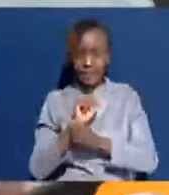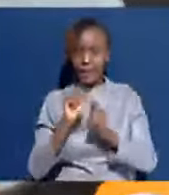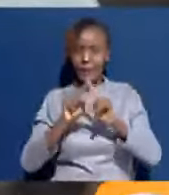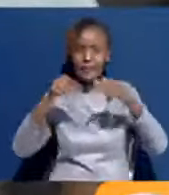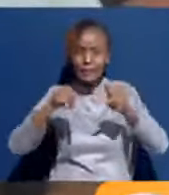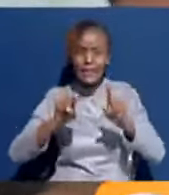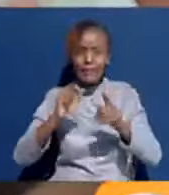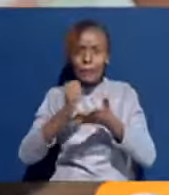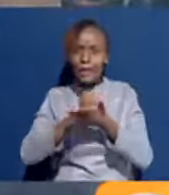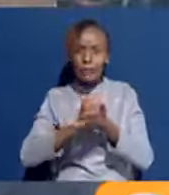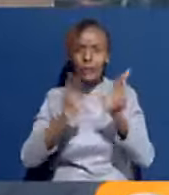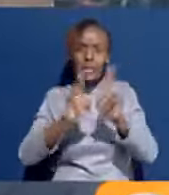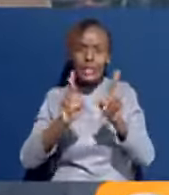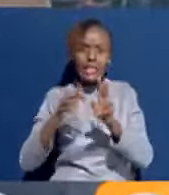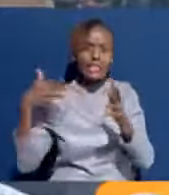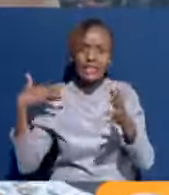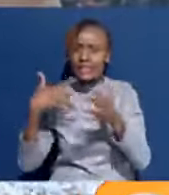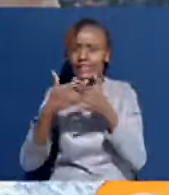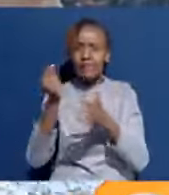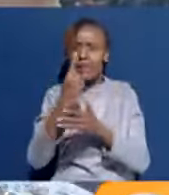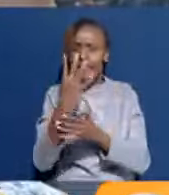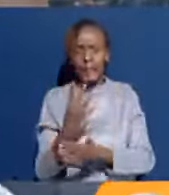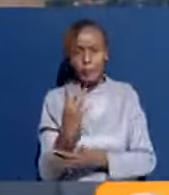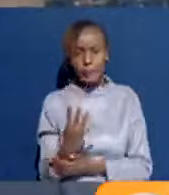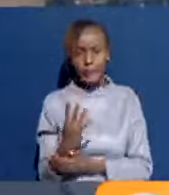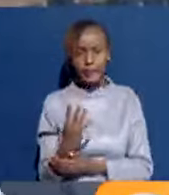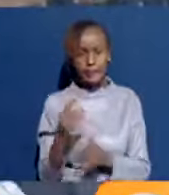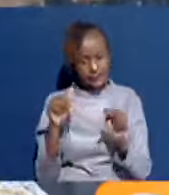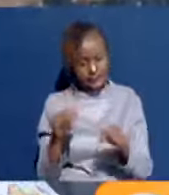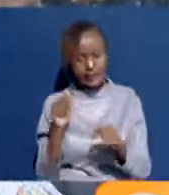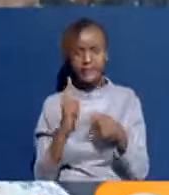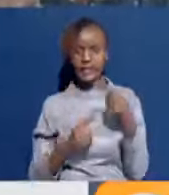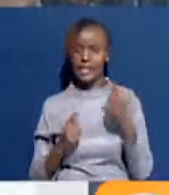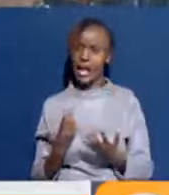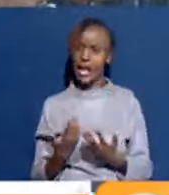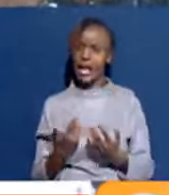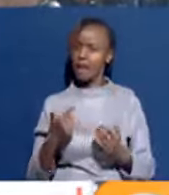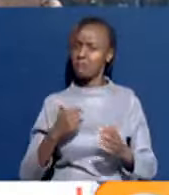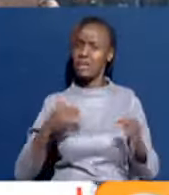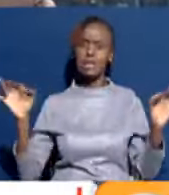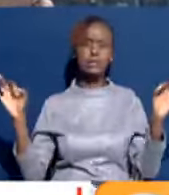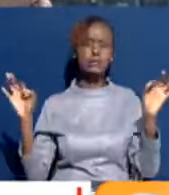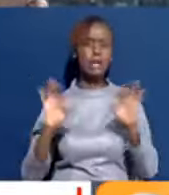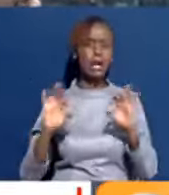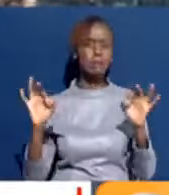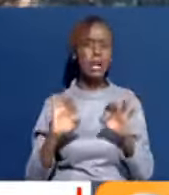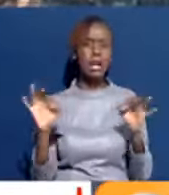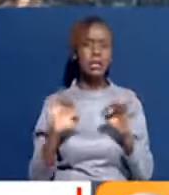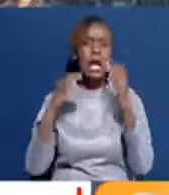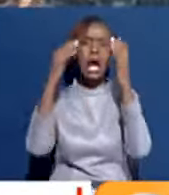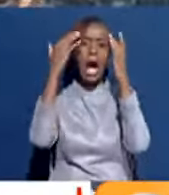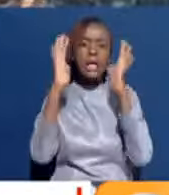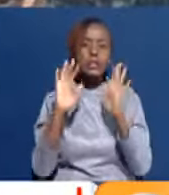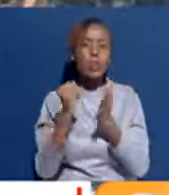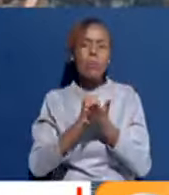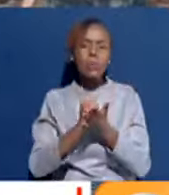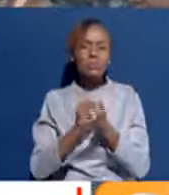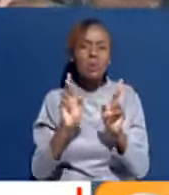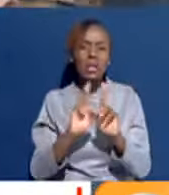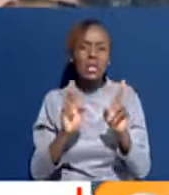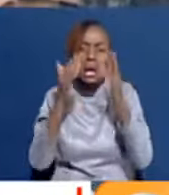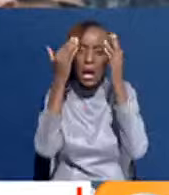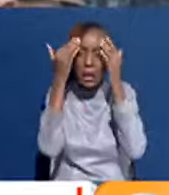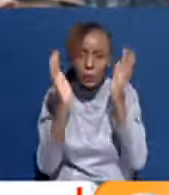April 27th. Me, I came here as a surprise. See, could you come a passport already? I was just coming to check